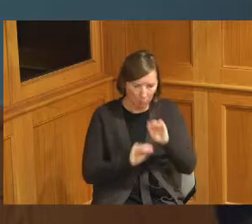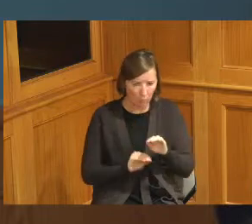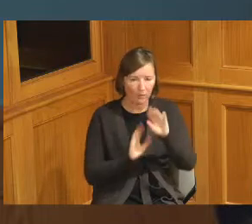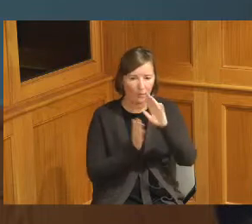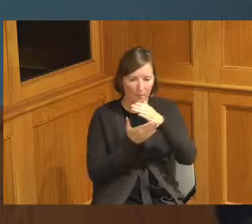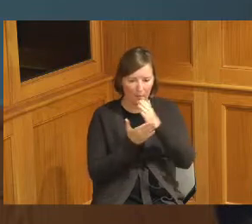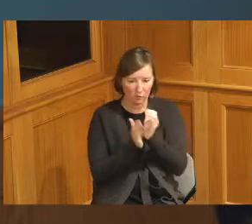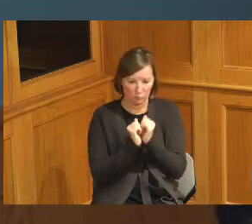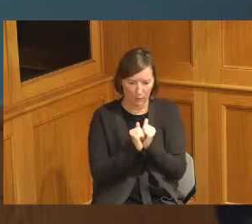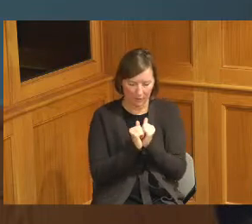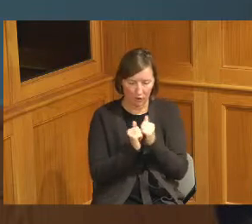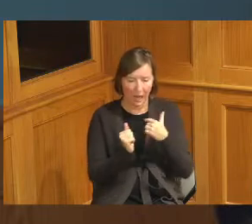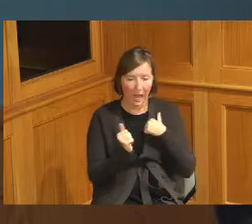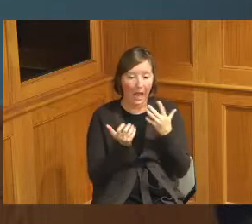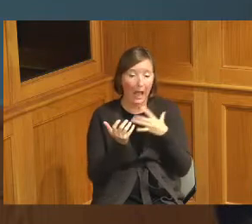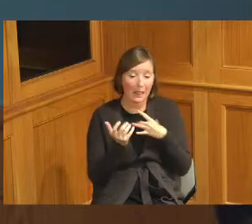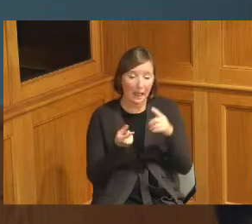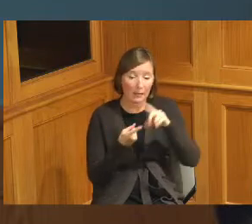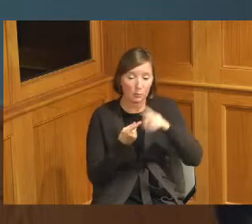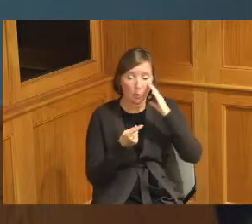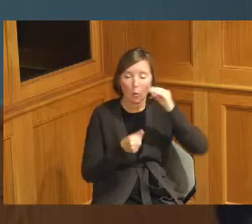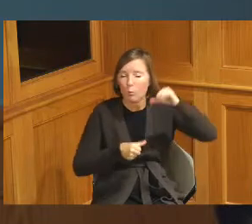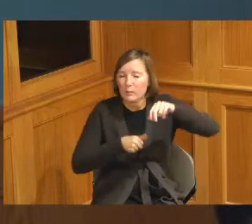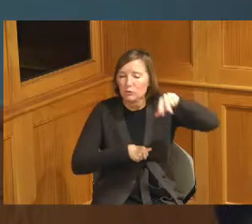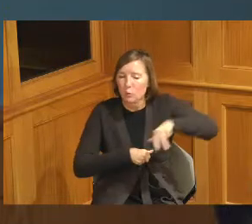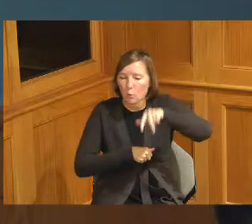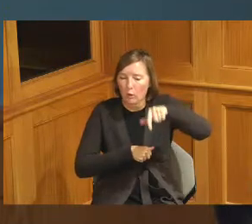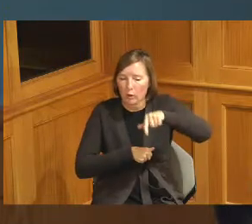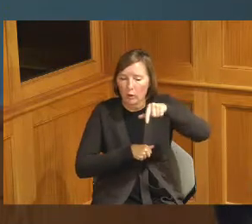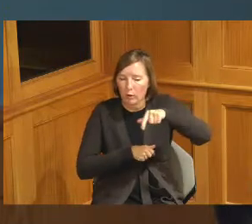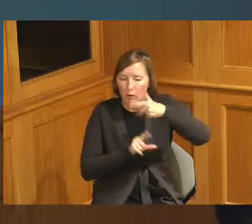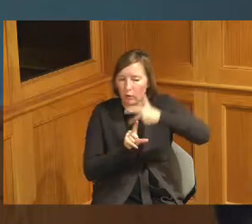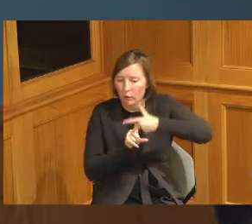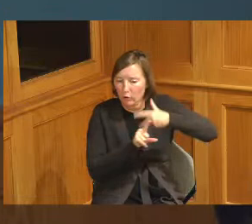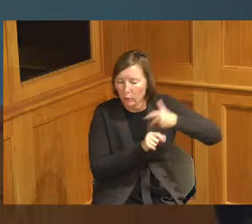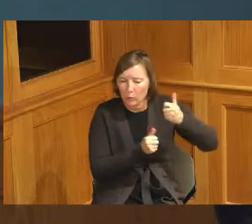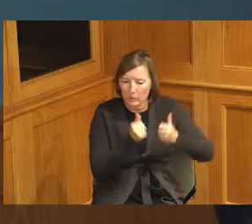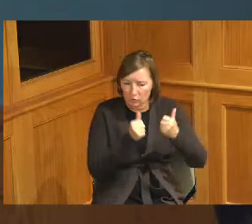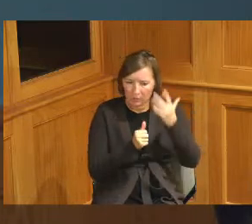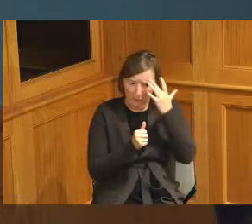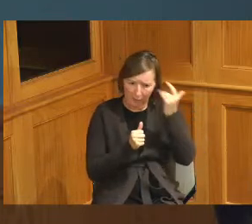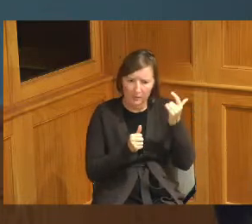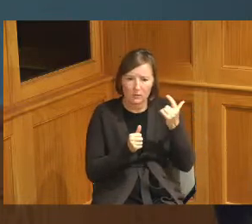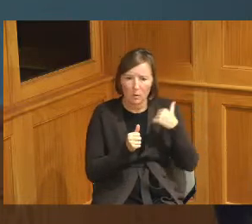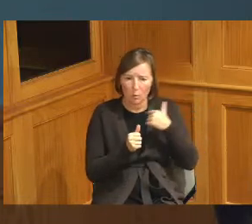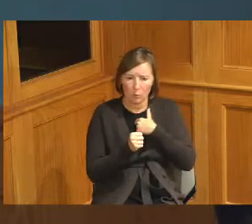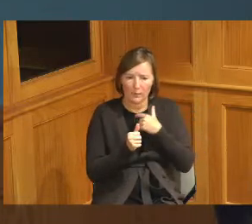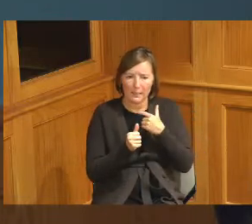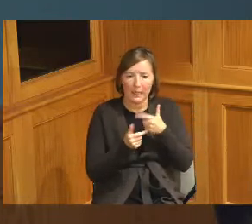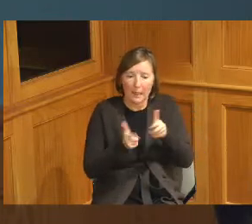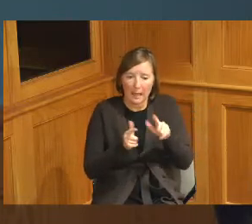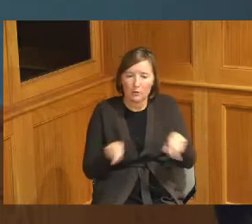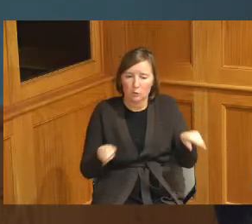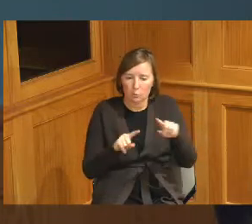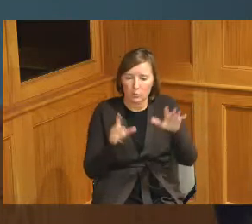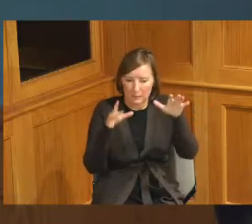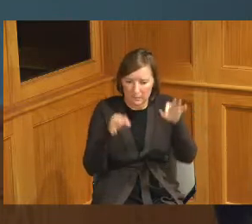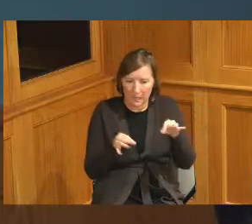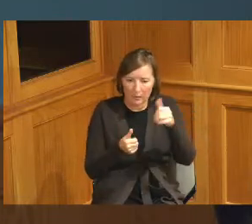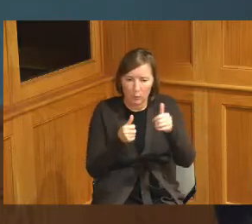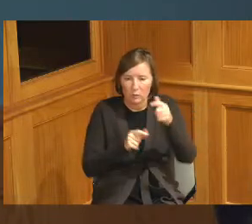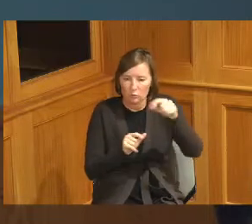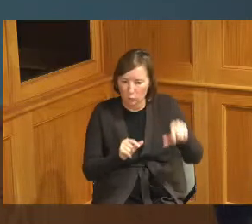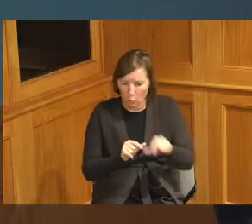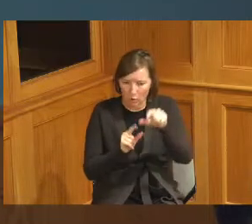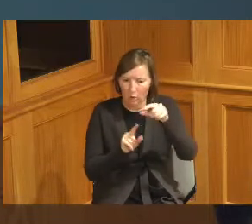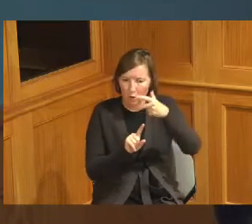budgets, I like to know what quarter, because we kind of leave it up to you to decide what quarter they come in. And I'll be honest